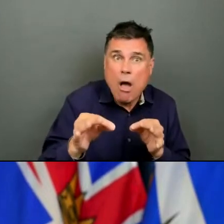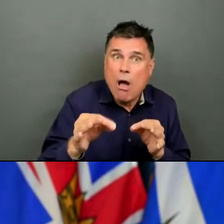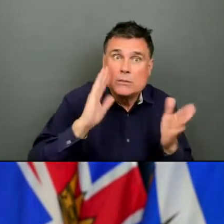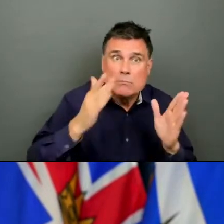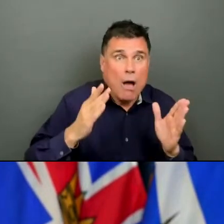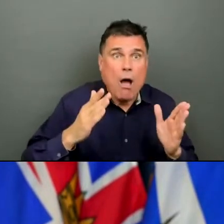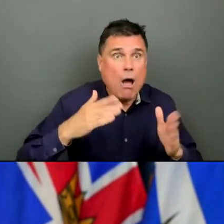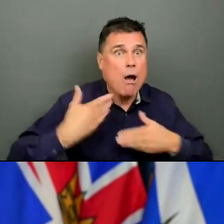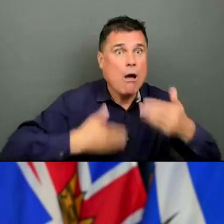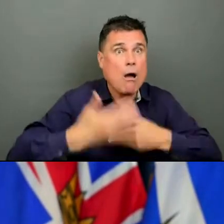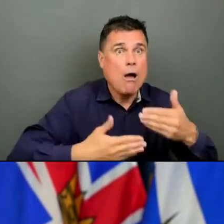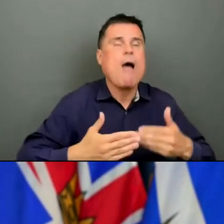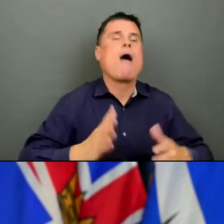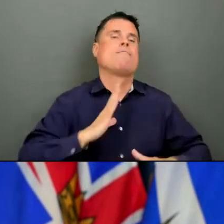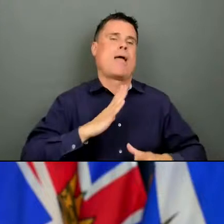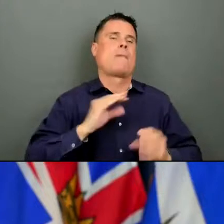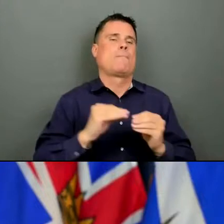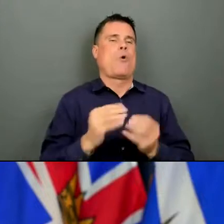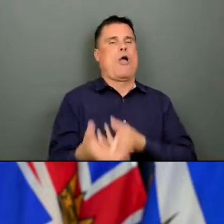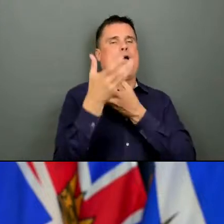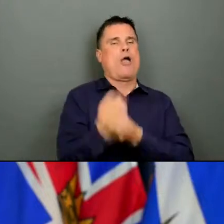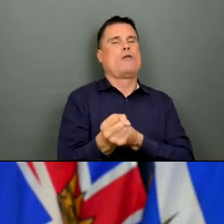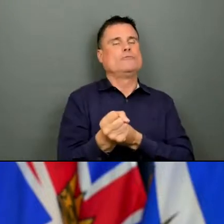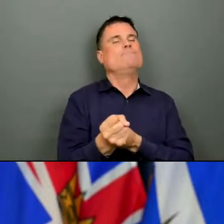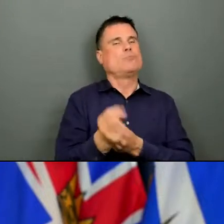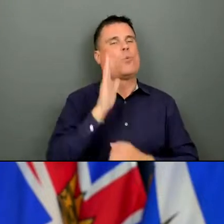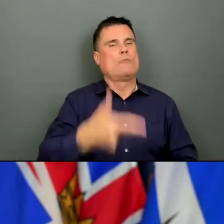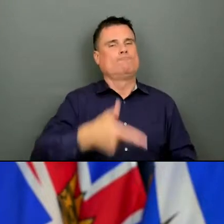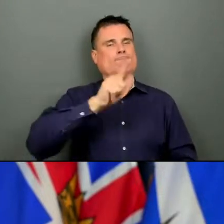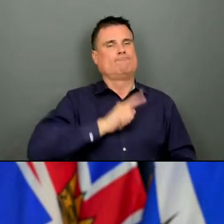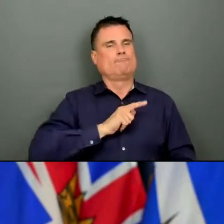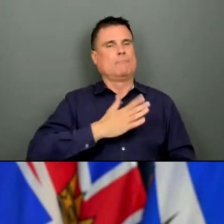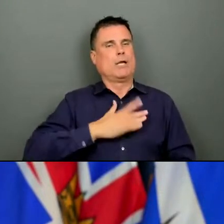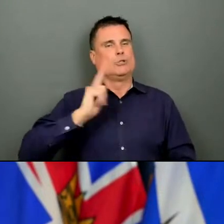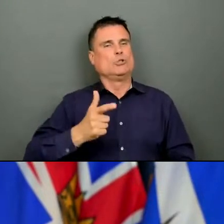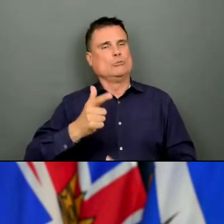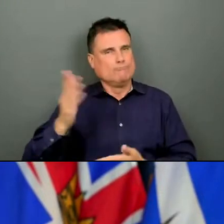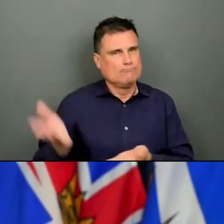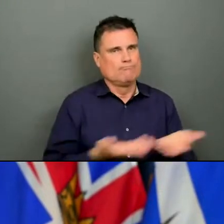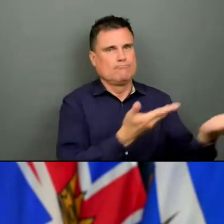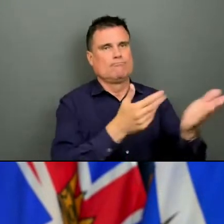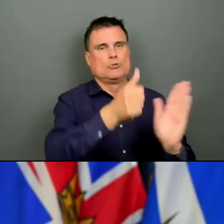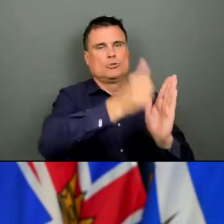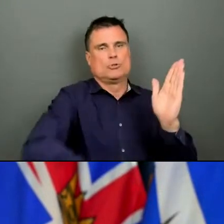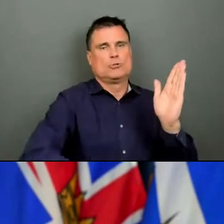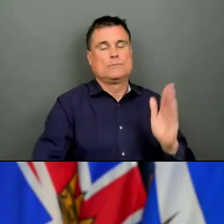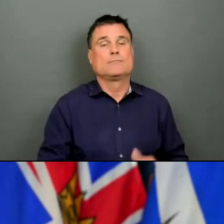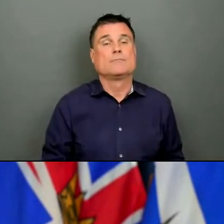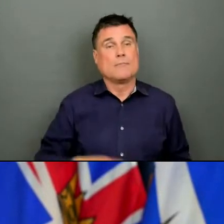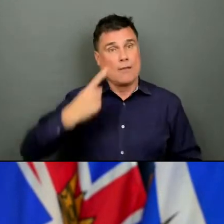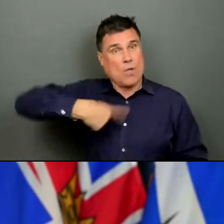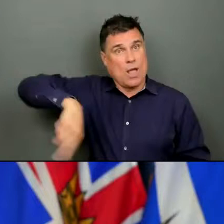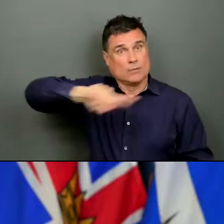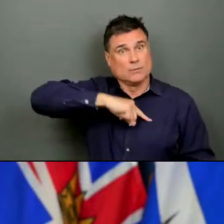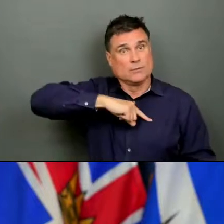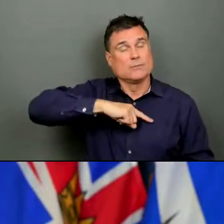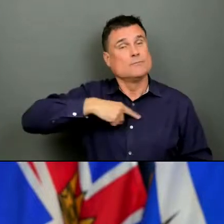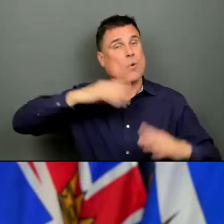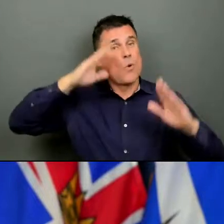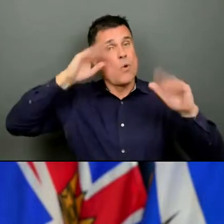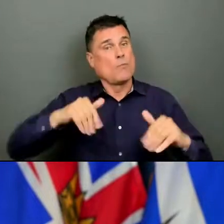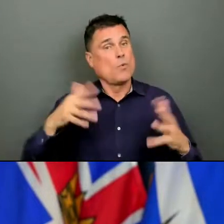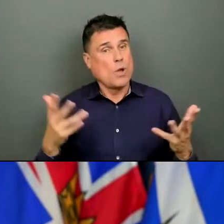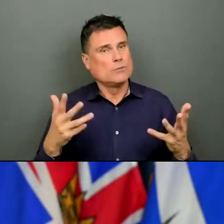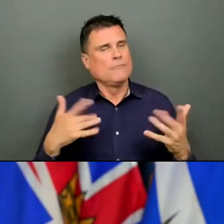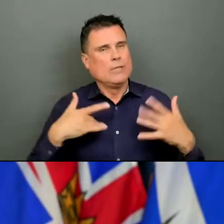of certainty that soon things will be better. And for the rest of us, I hope the inspiration is just as personal